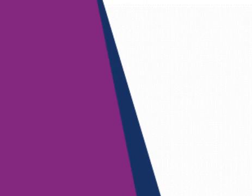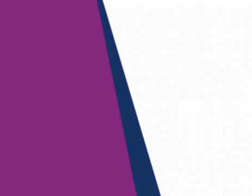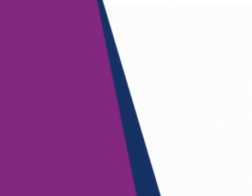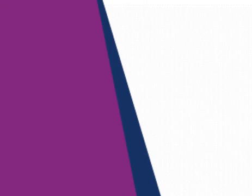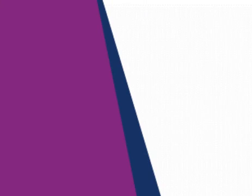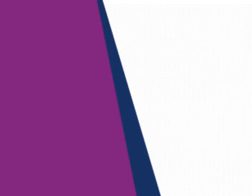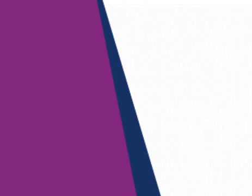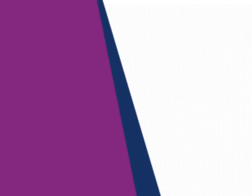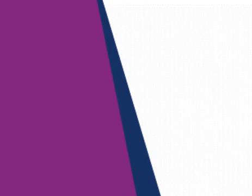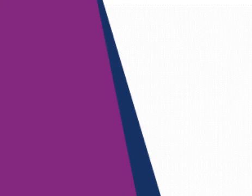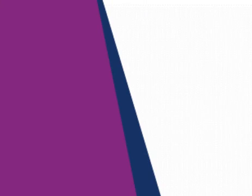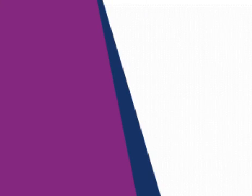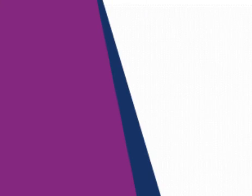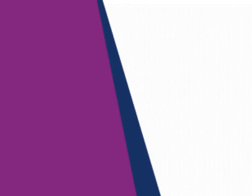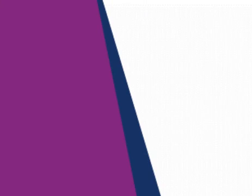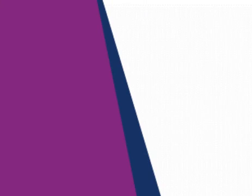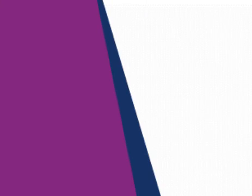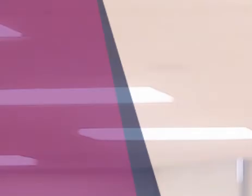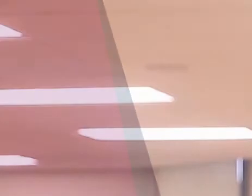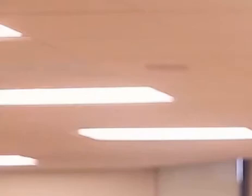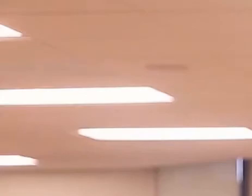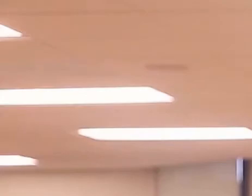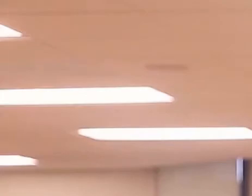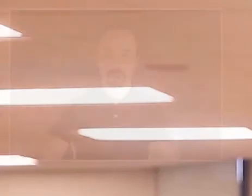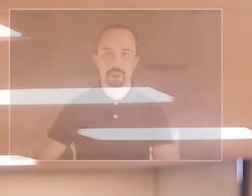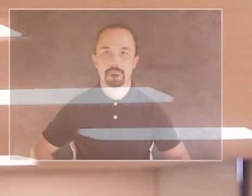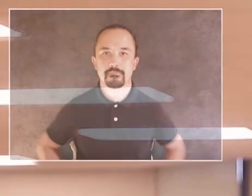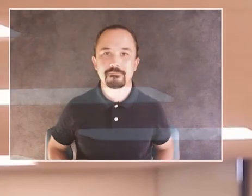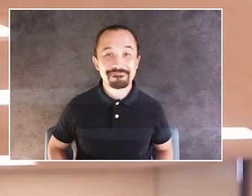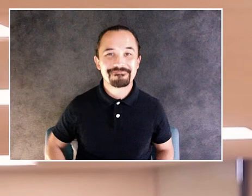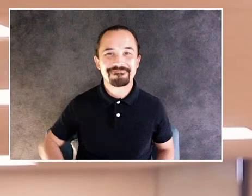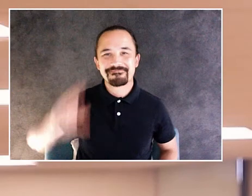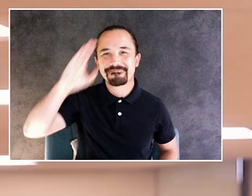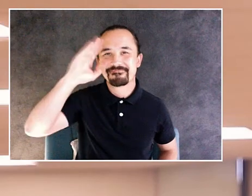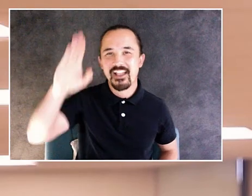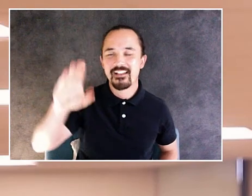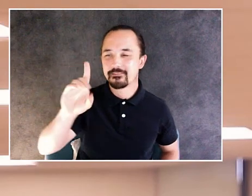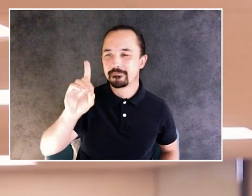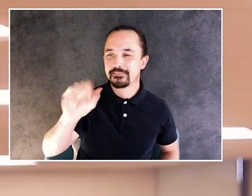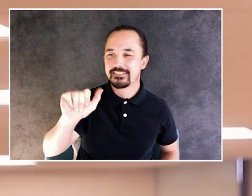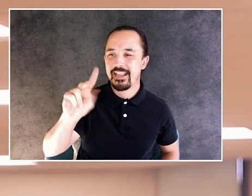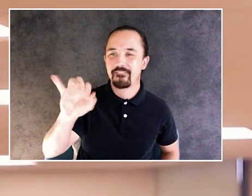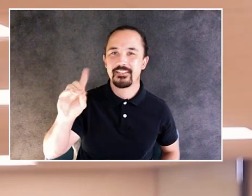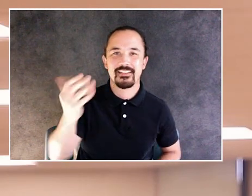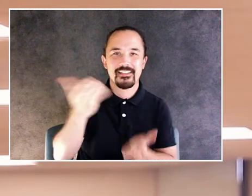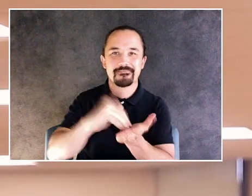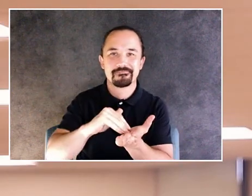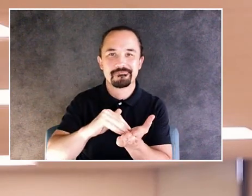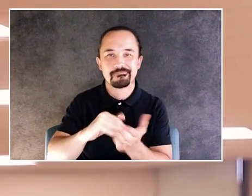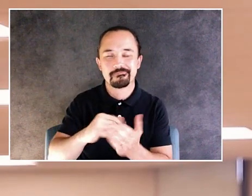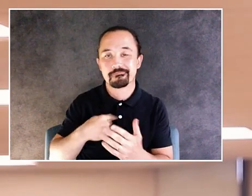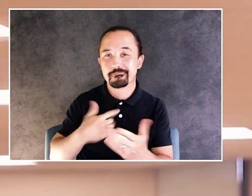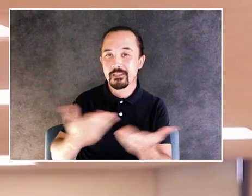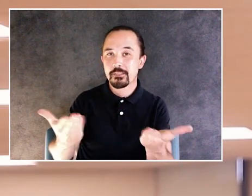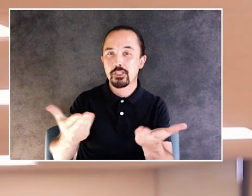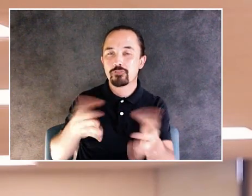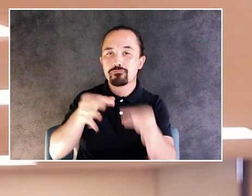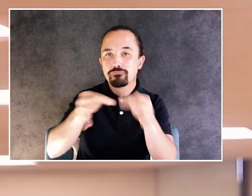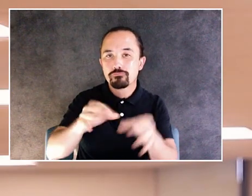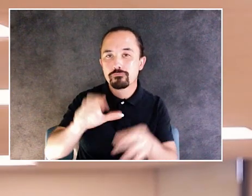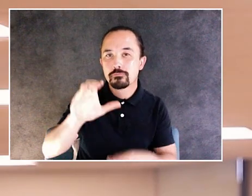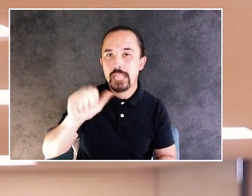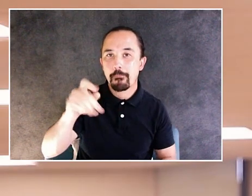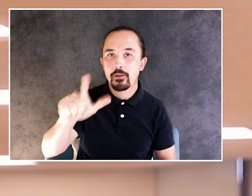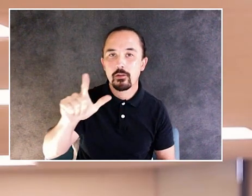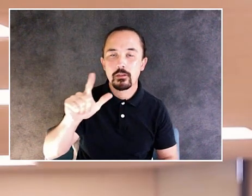Hi, it's David again. And here I'm here to talk to you about the Capital Facilities